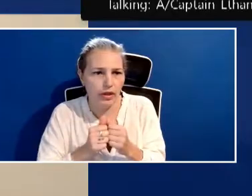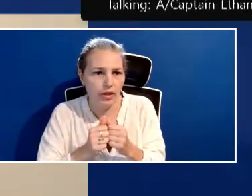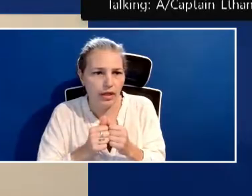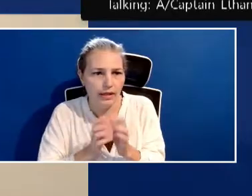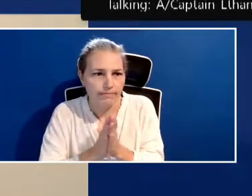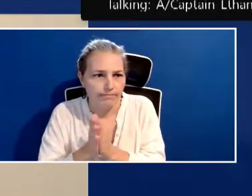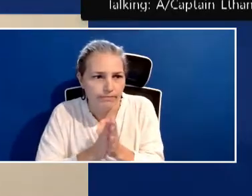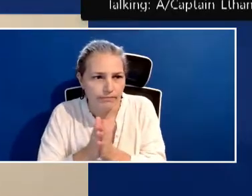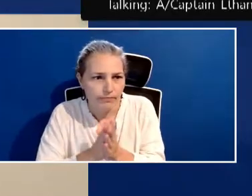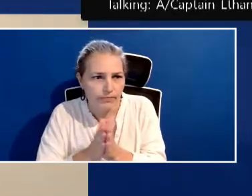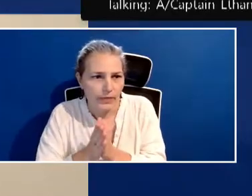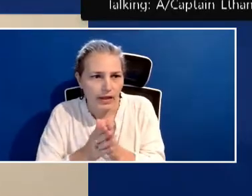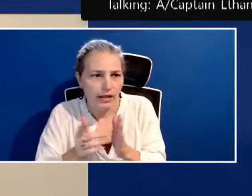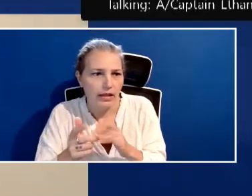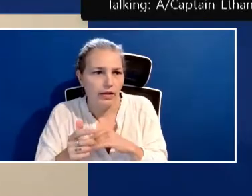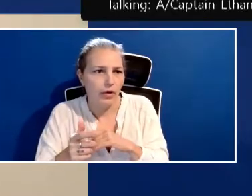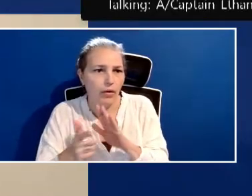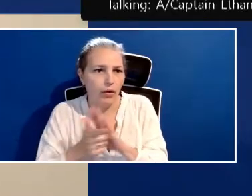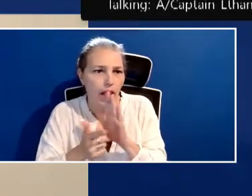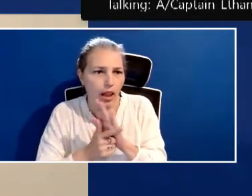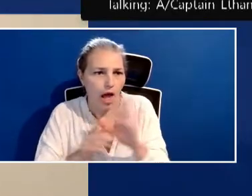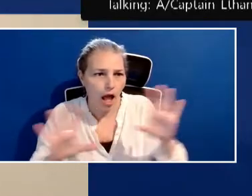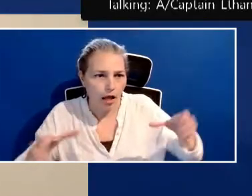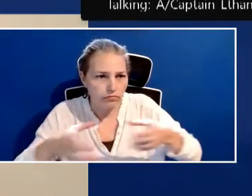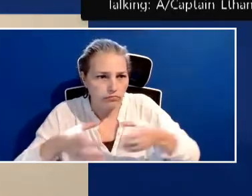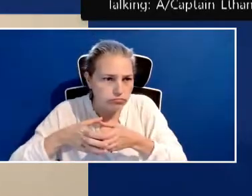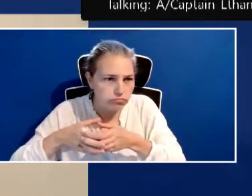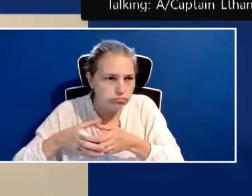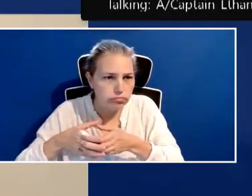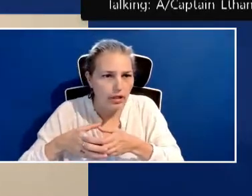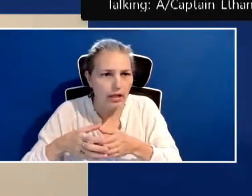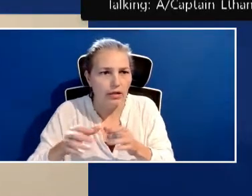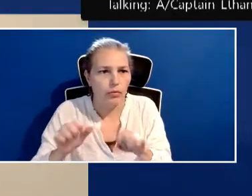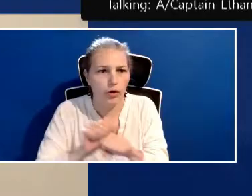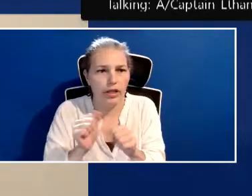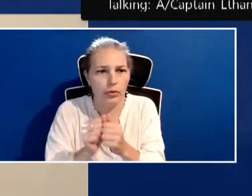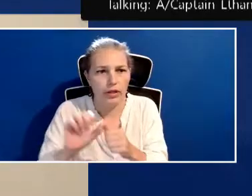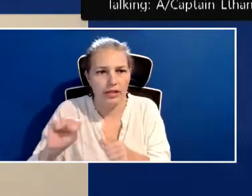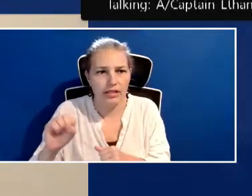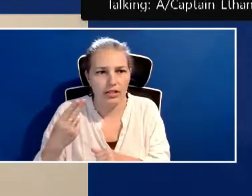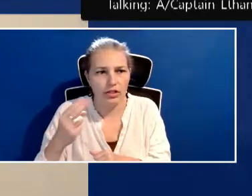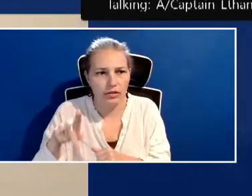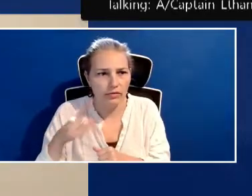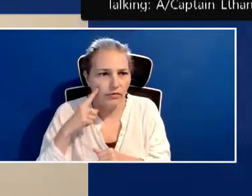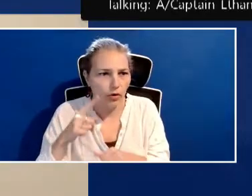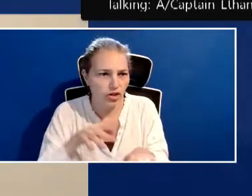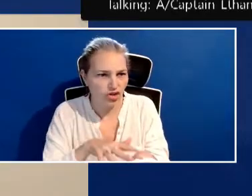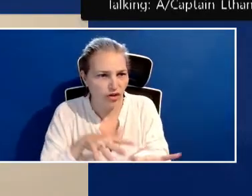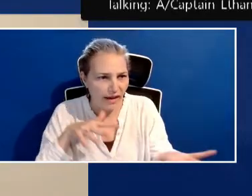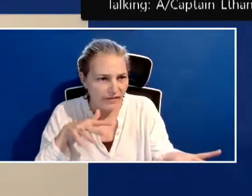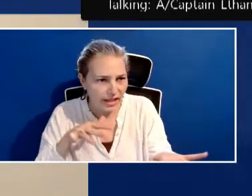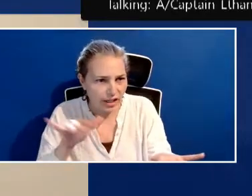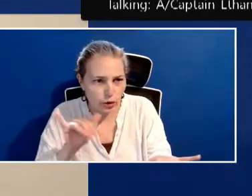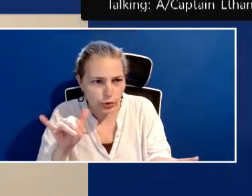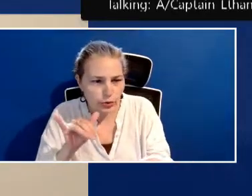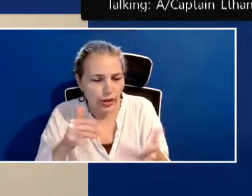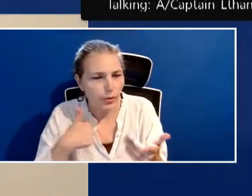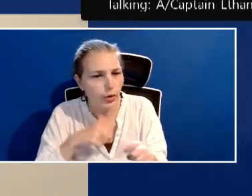are conducting a lot of traffic enforcement, and we'll continue with those. And we're also now working on the next phase